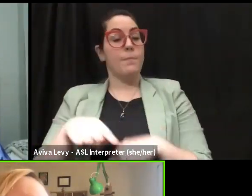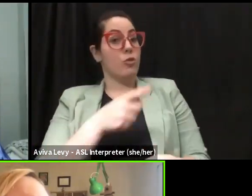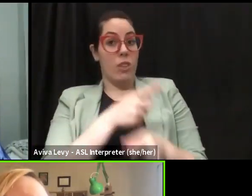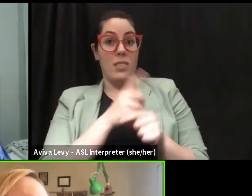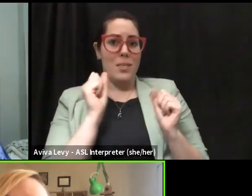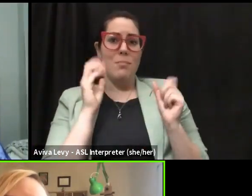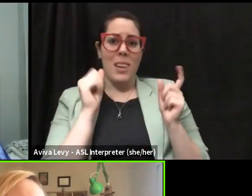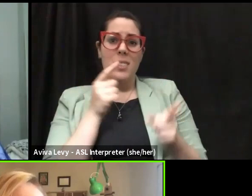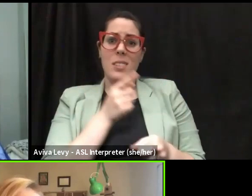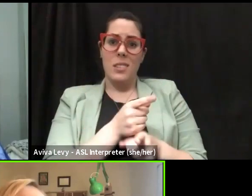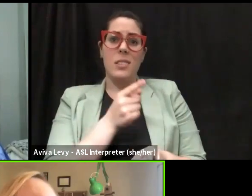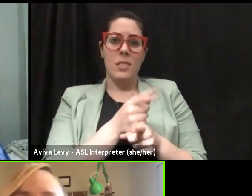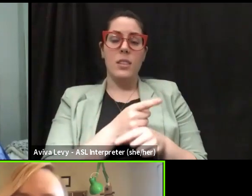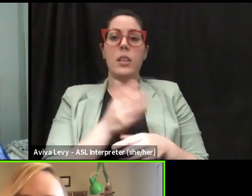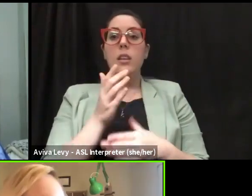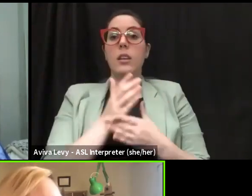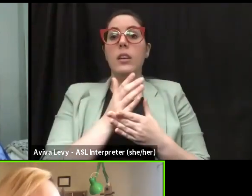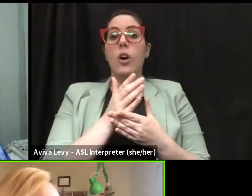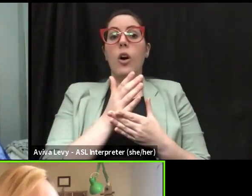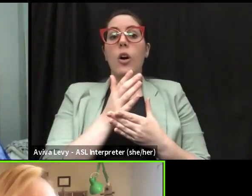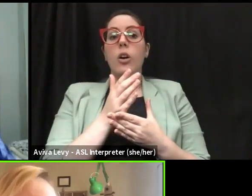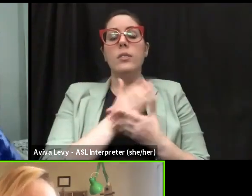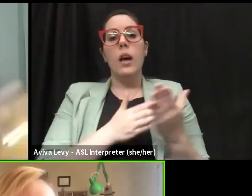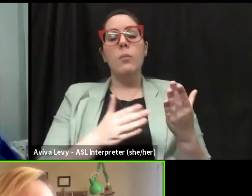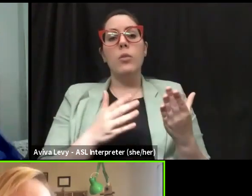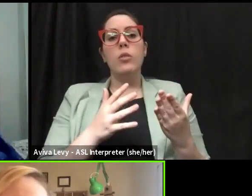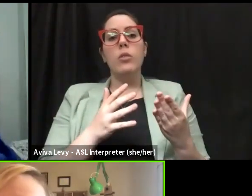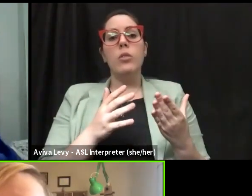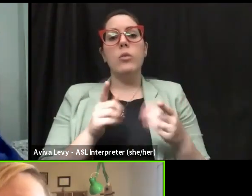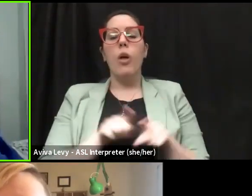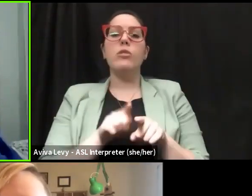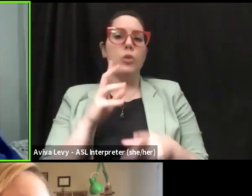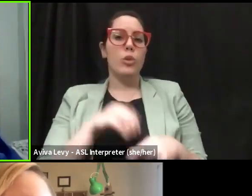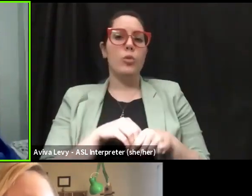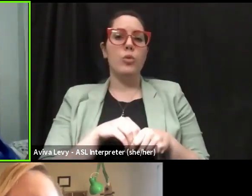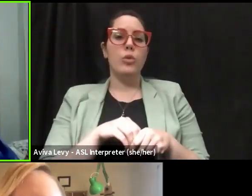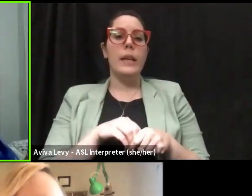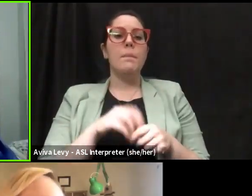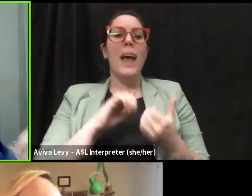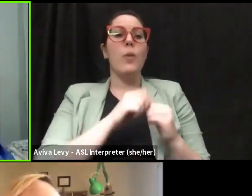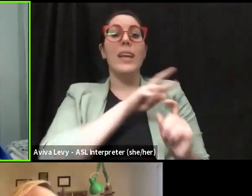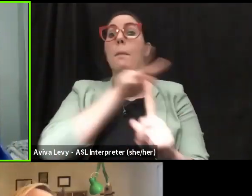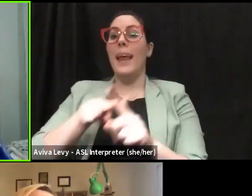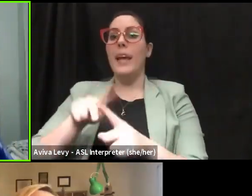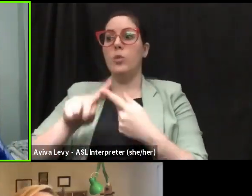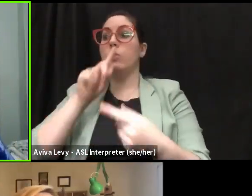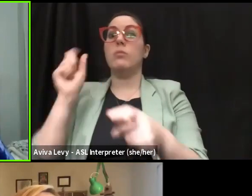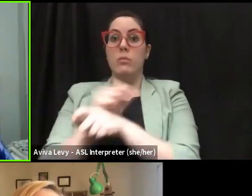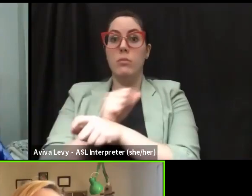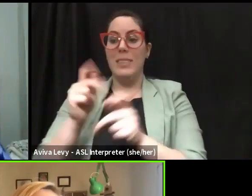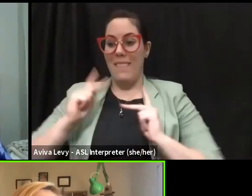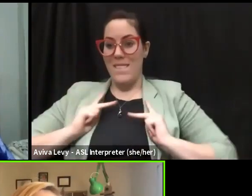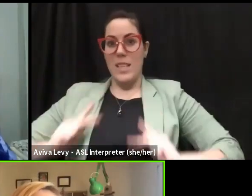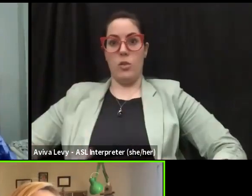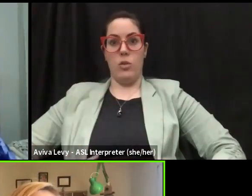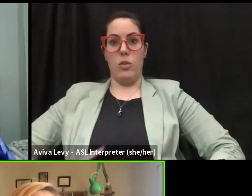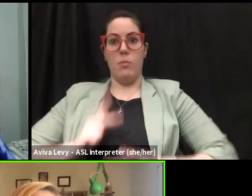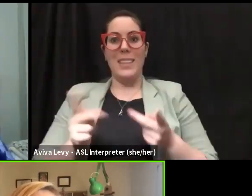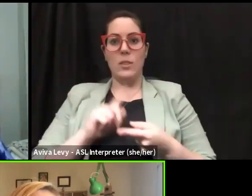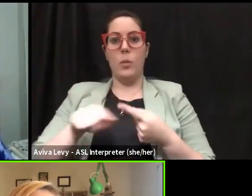of our discoveries in that can be taken back to our physical spaces even after. One more thought I've been